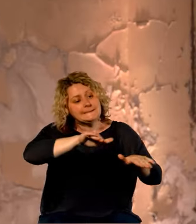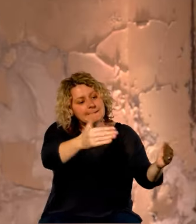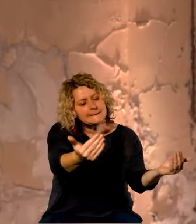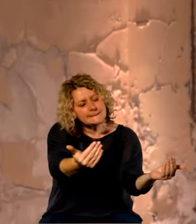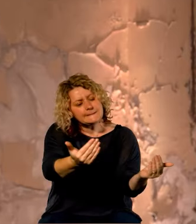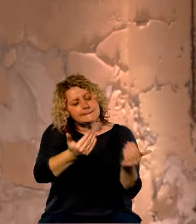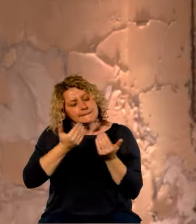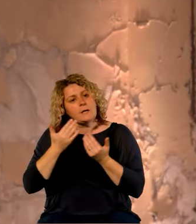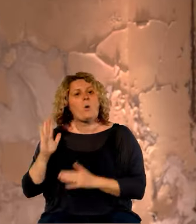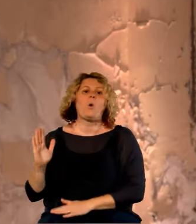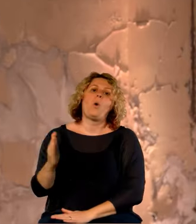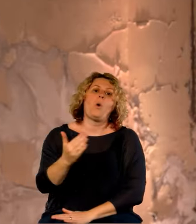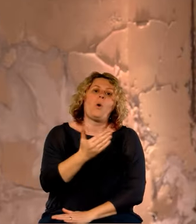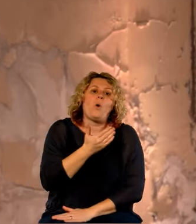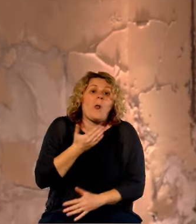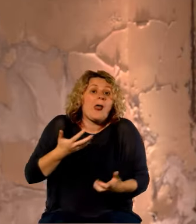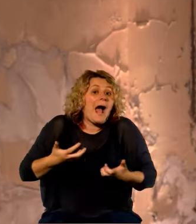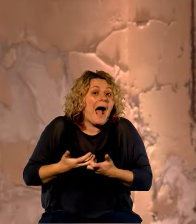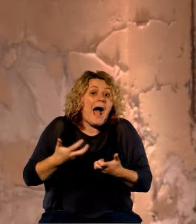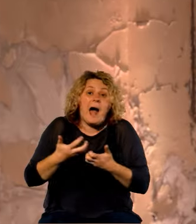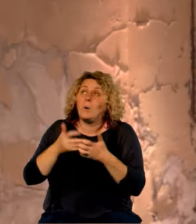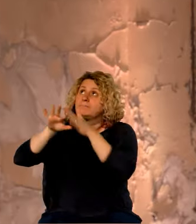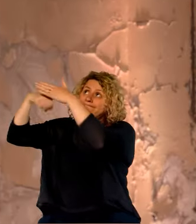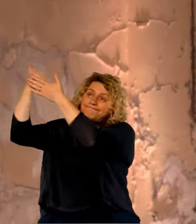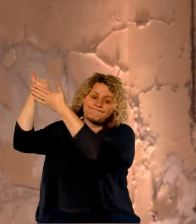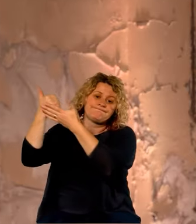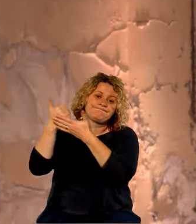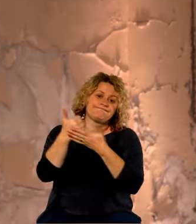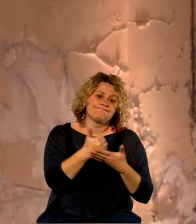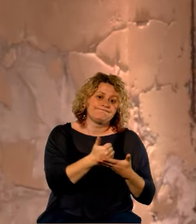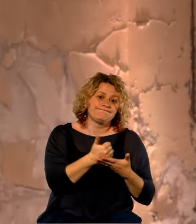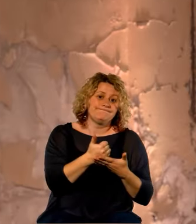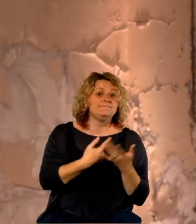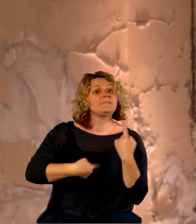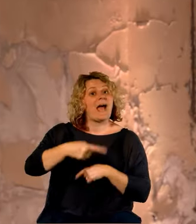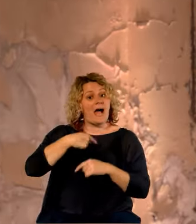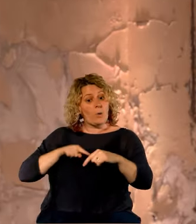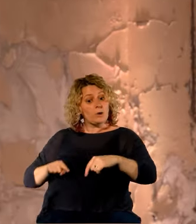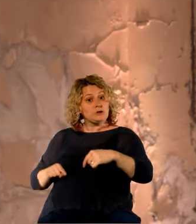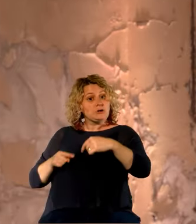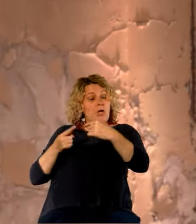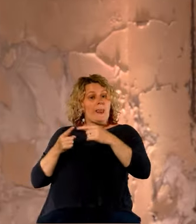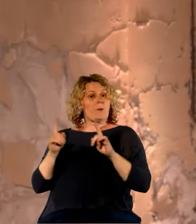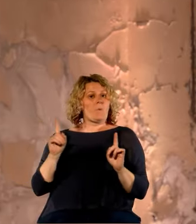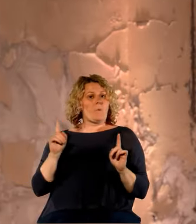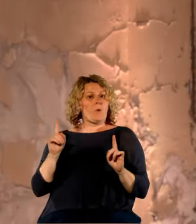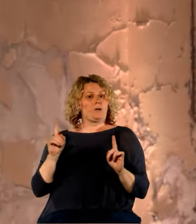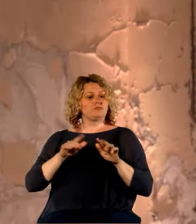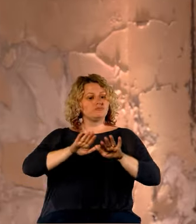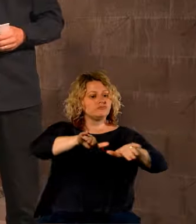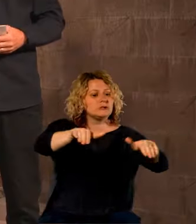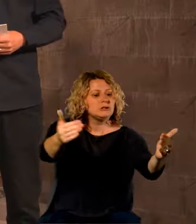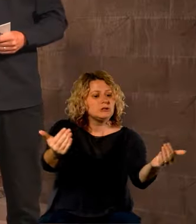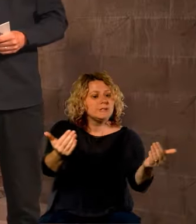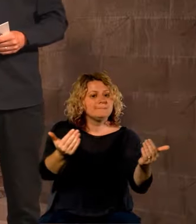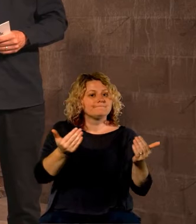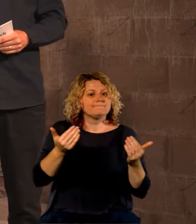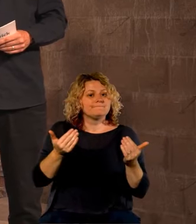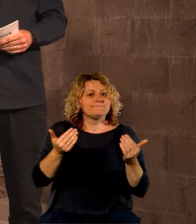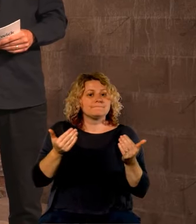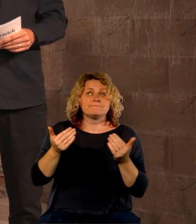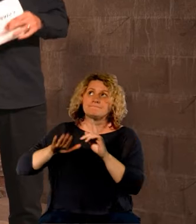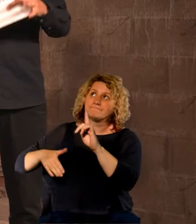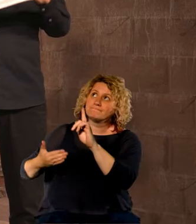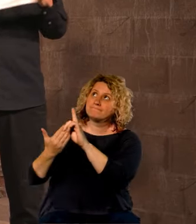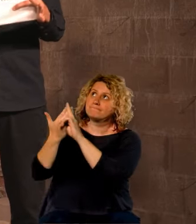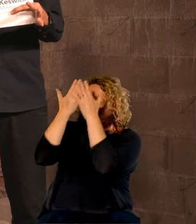grace. And the challenge? Well, let's keep reaching the world for Christ in his power. Maybe,